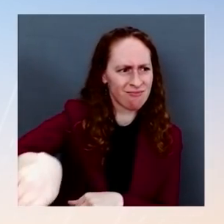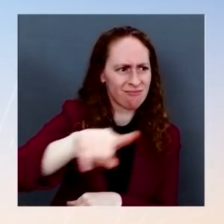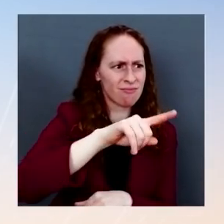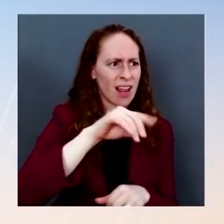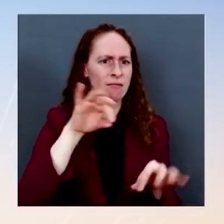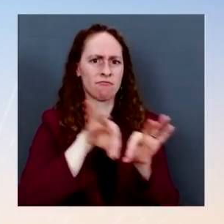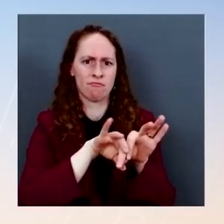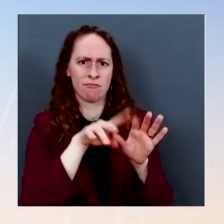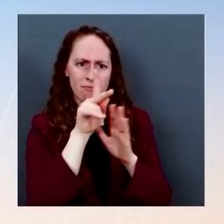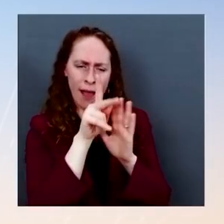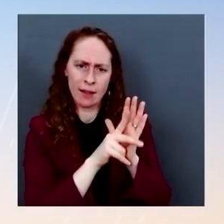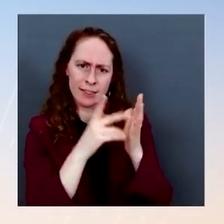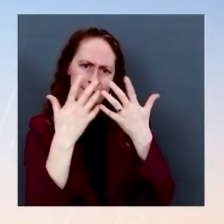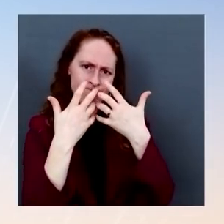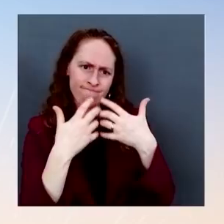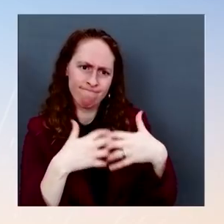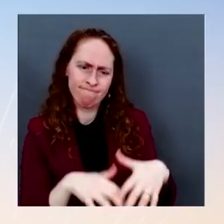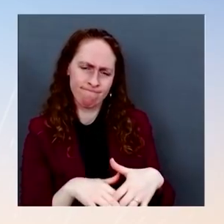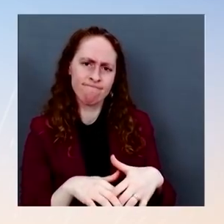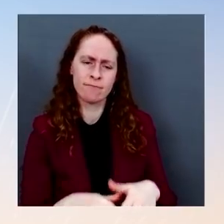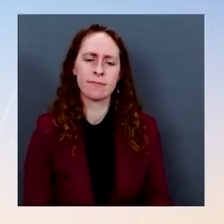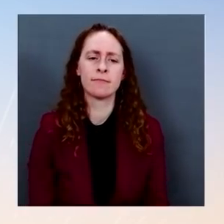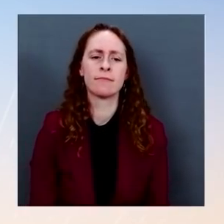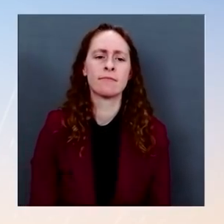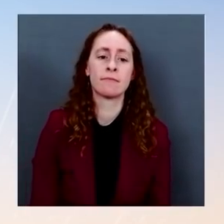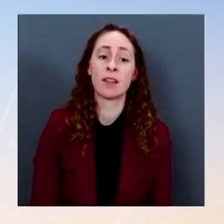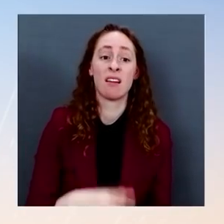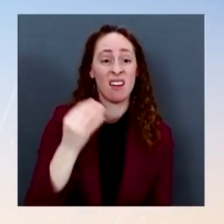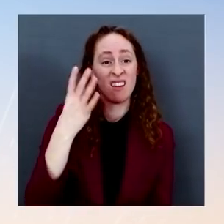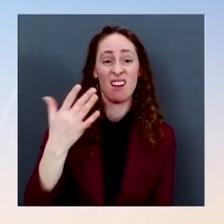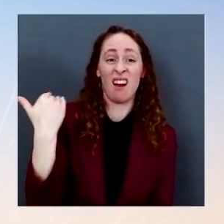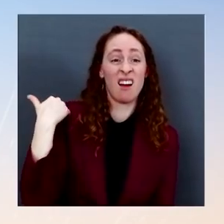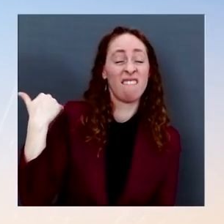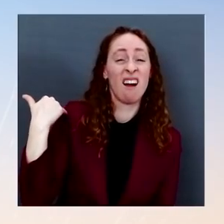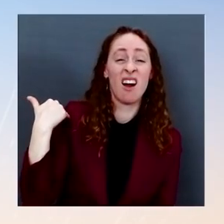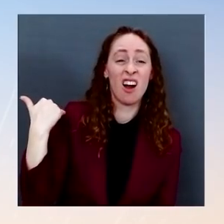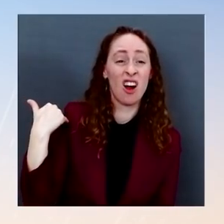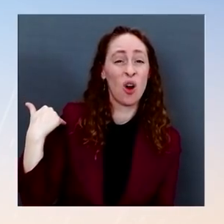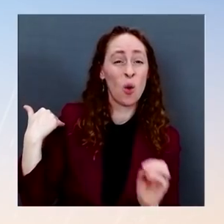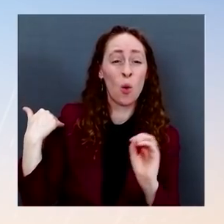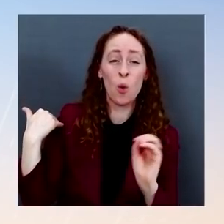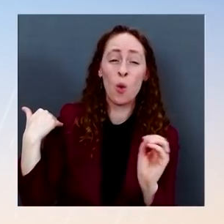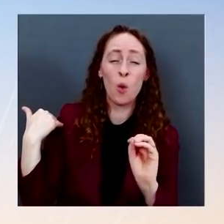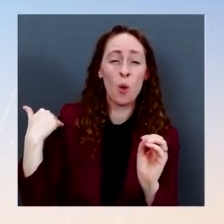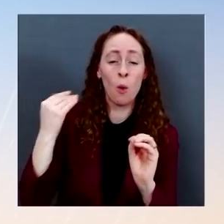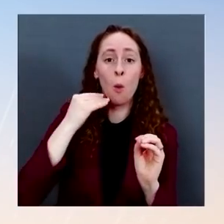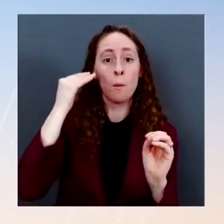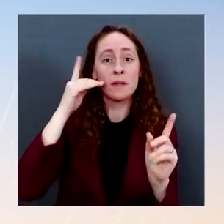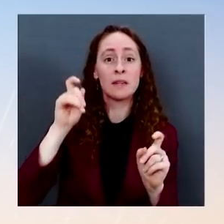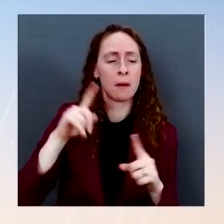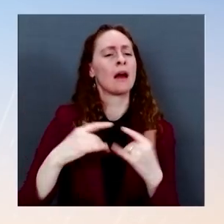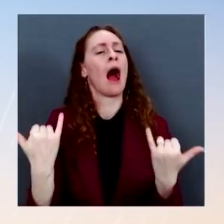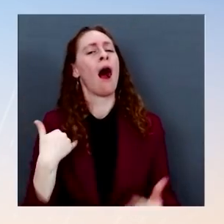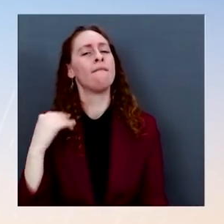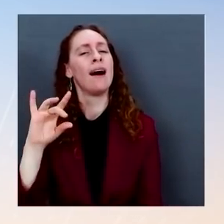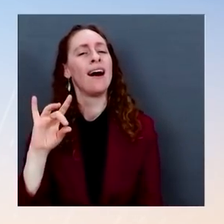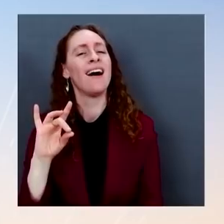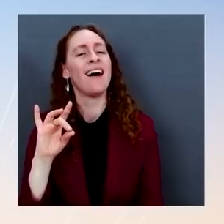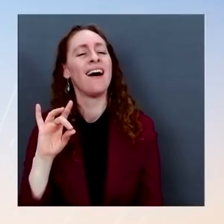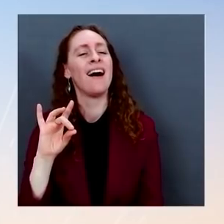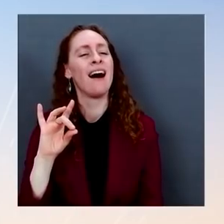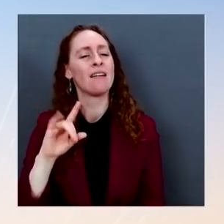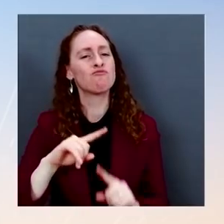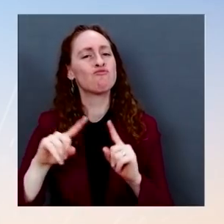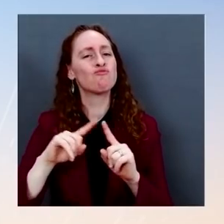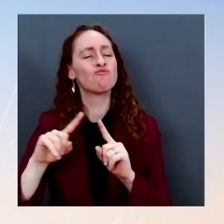now there's 8. And we've taken steps to quadruple our testing capacity over just the last couple of months. And we've also taken steps to make them